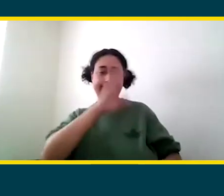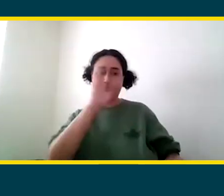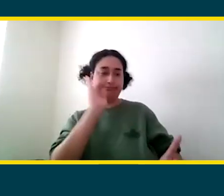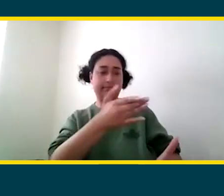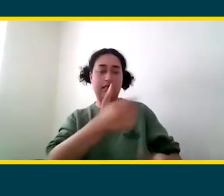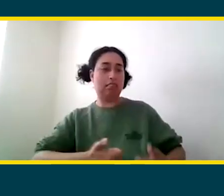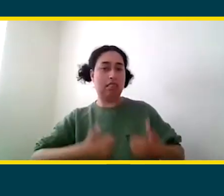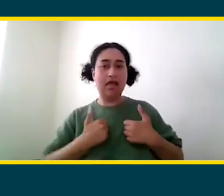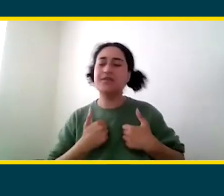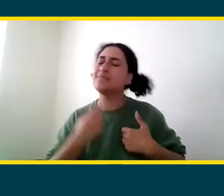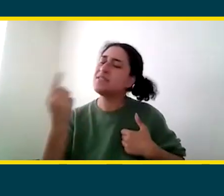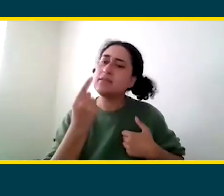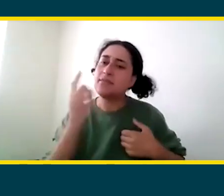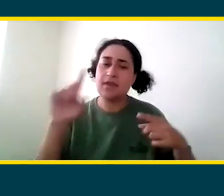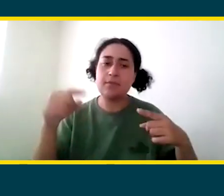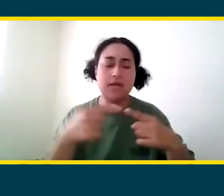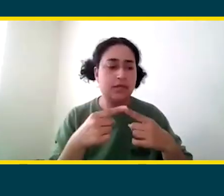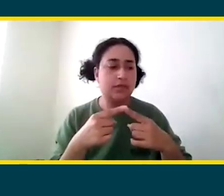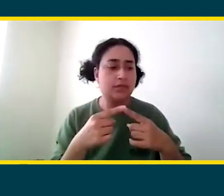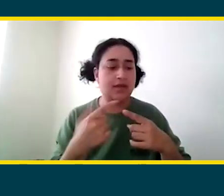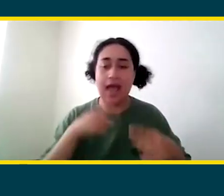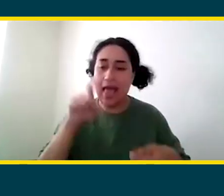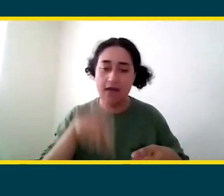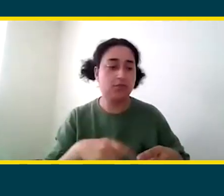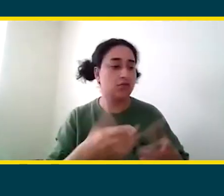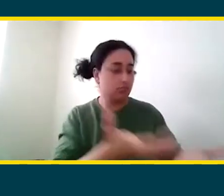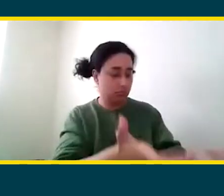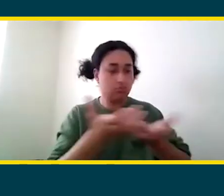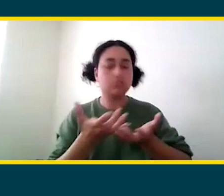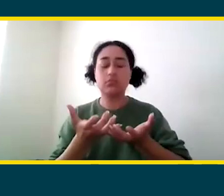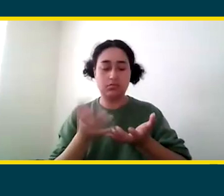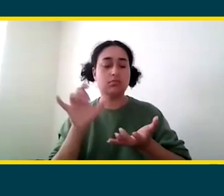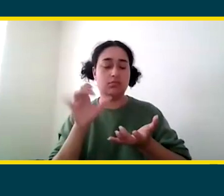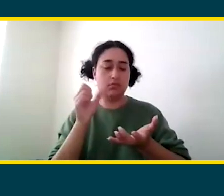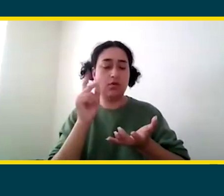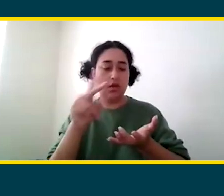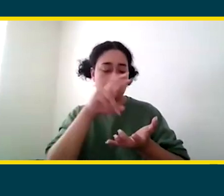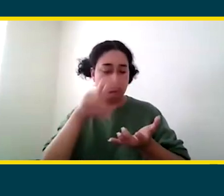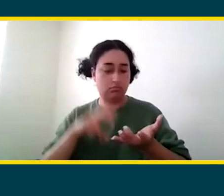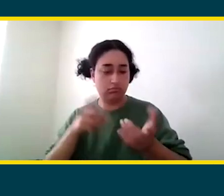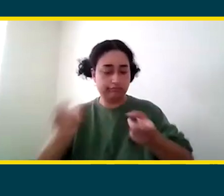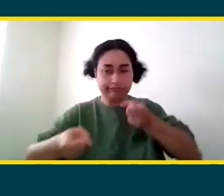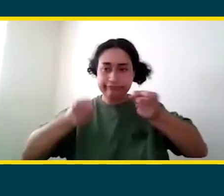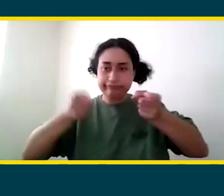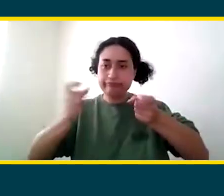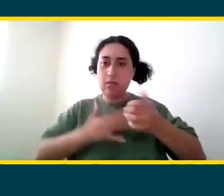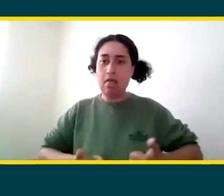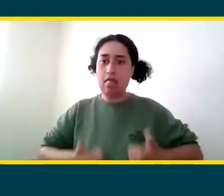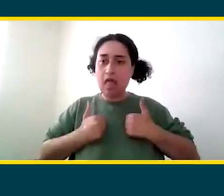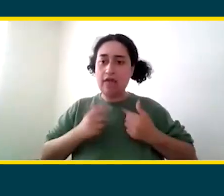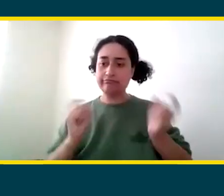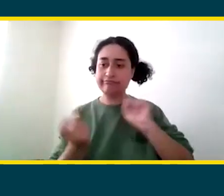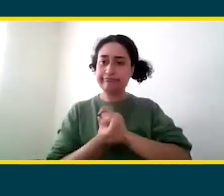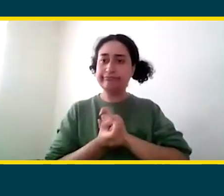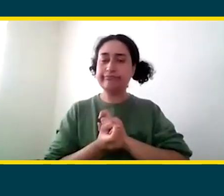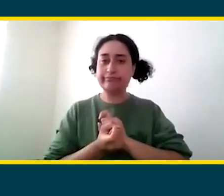There's something about I have to take ownership of my life, of my circumstances,